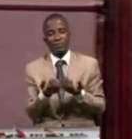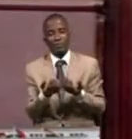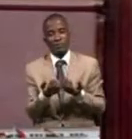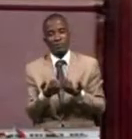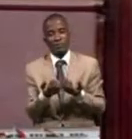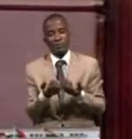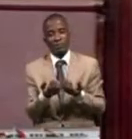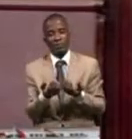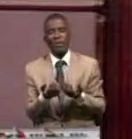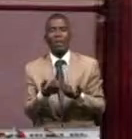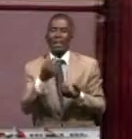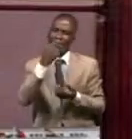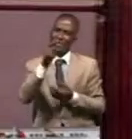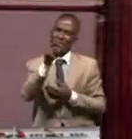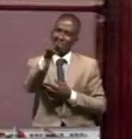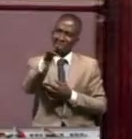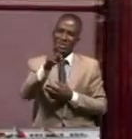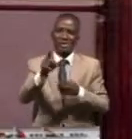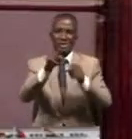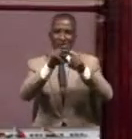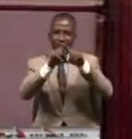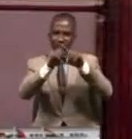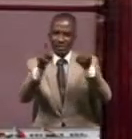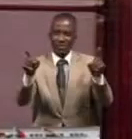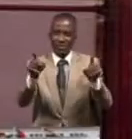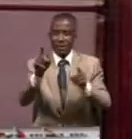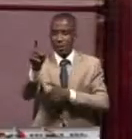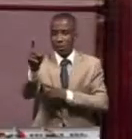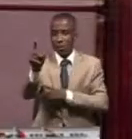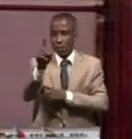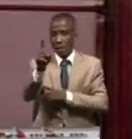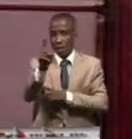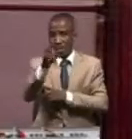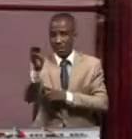the difference between the